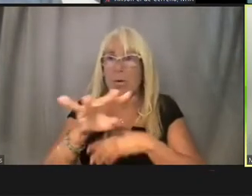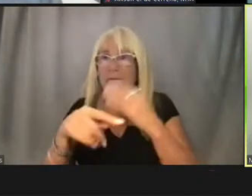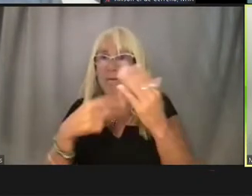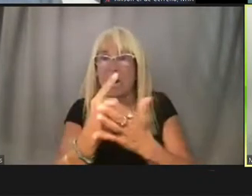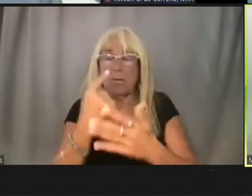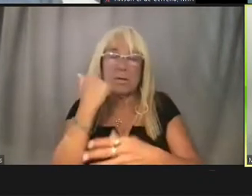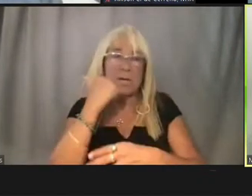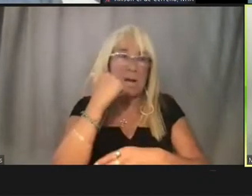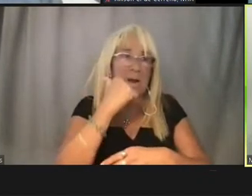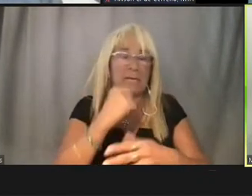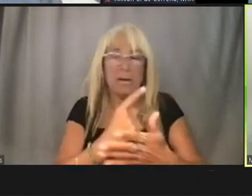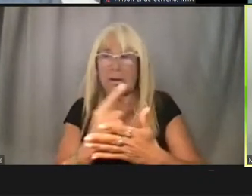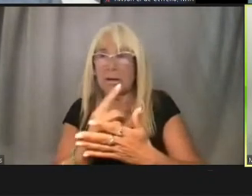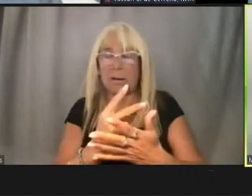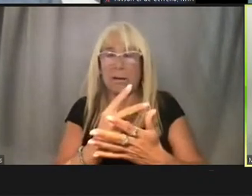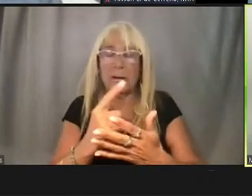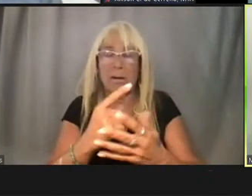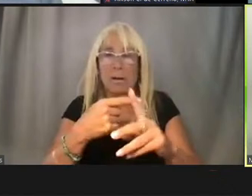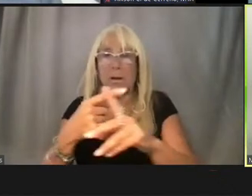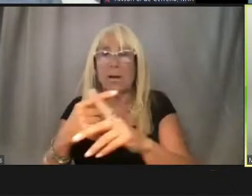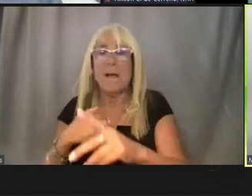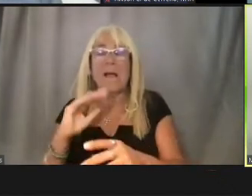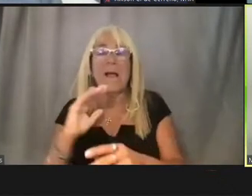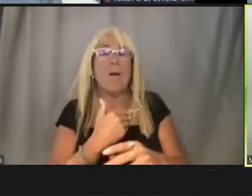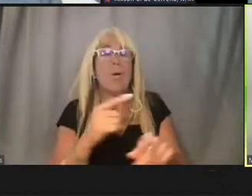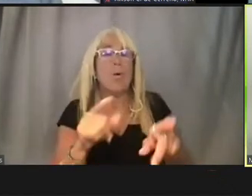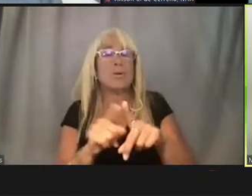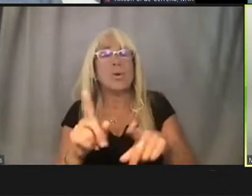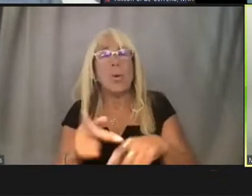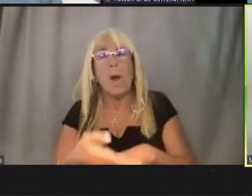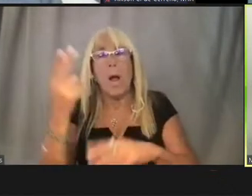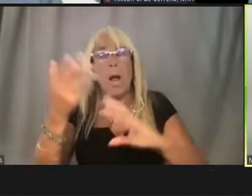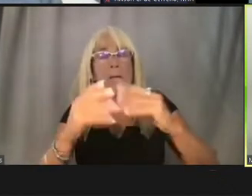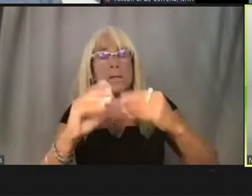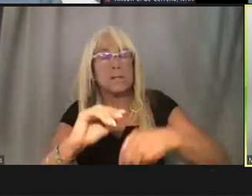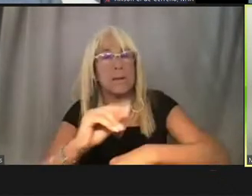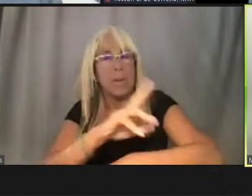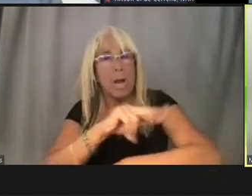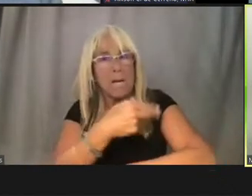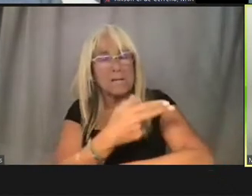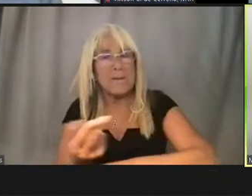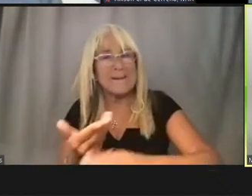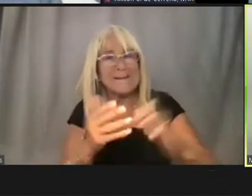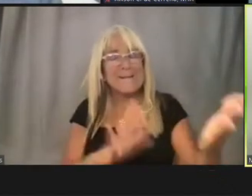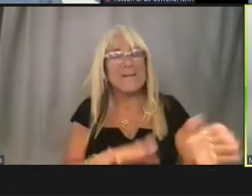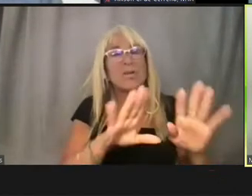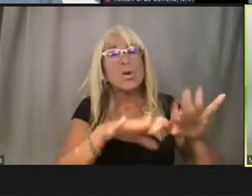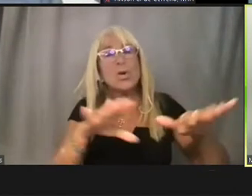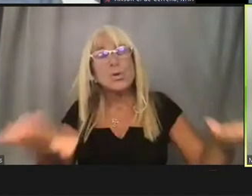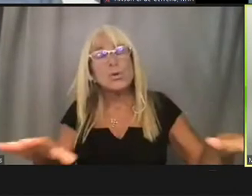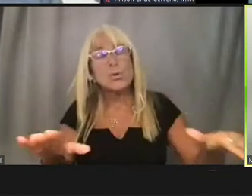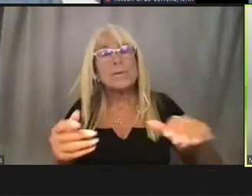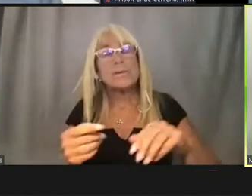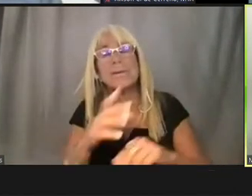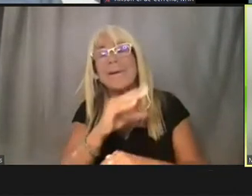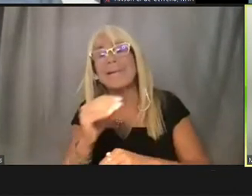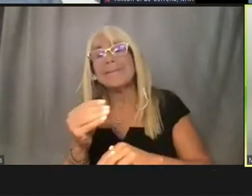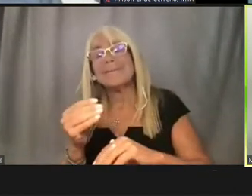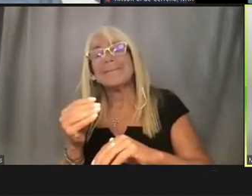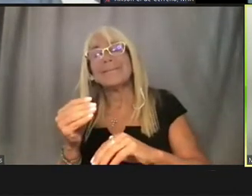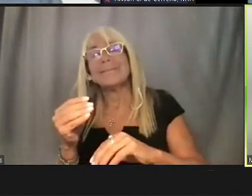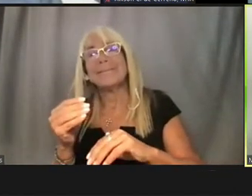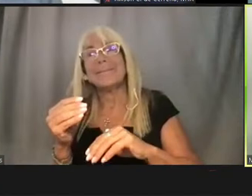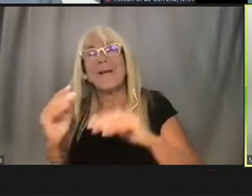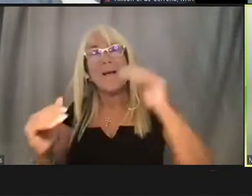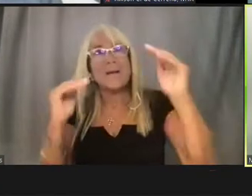our city also has one of the highest rates in the country of hospitalizations and deaths of children and young adults due to asthma what we do to reduce